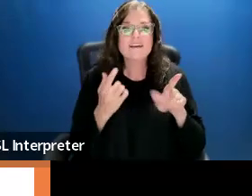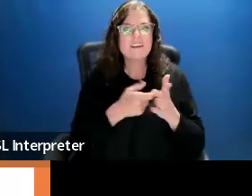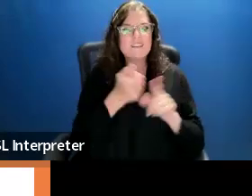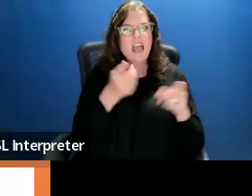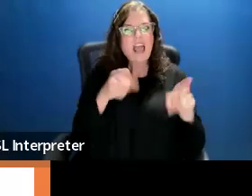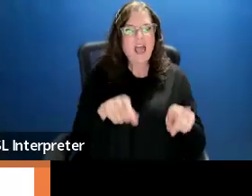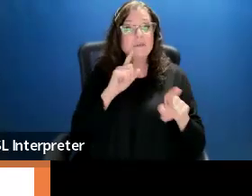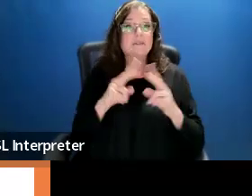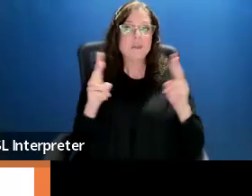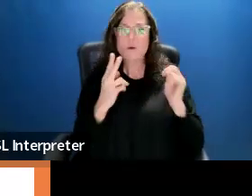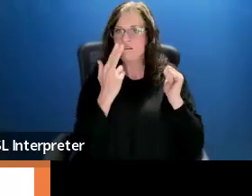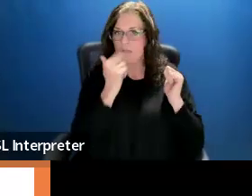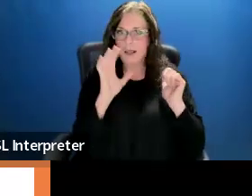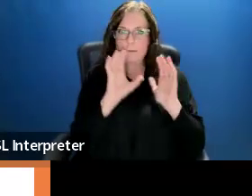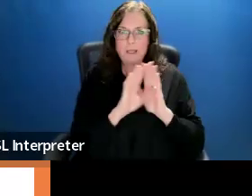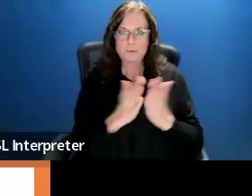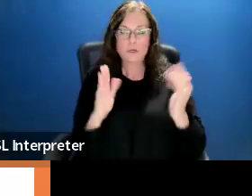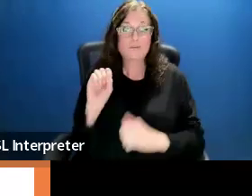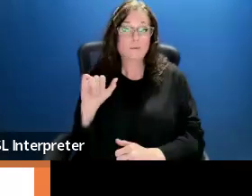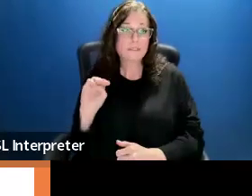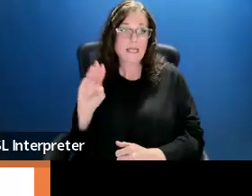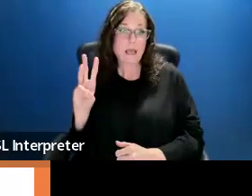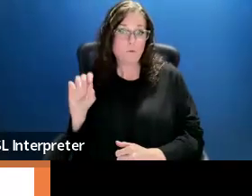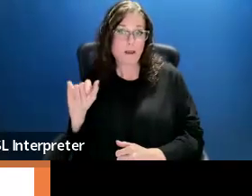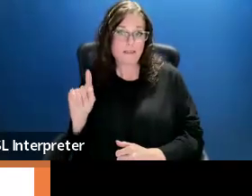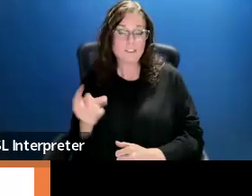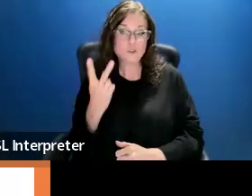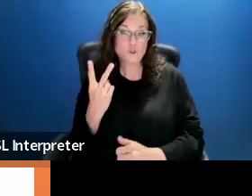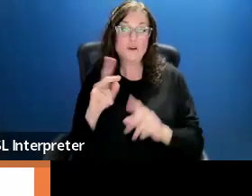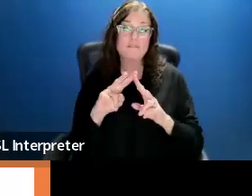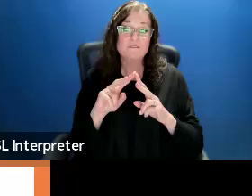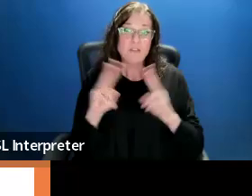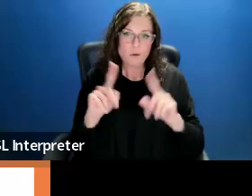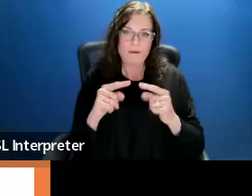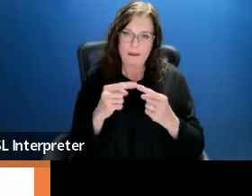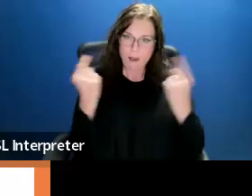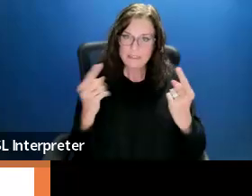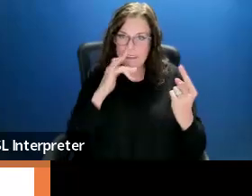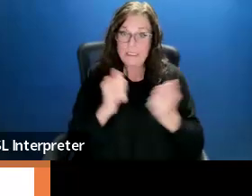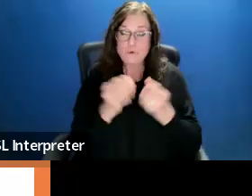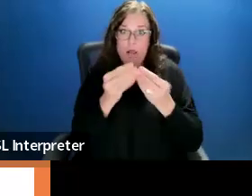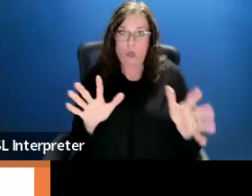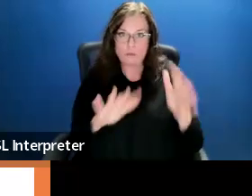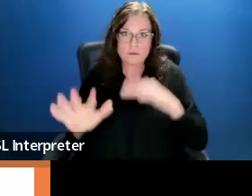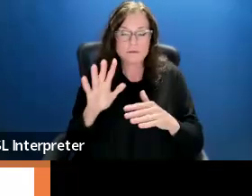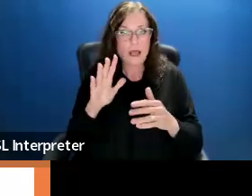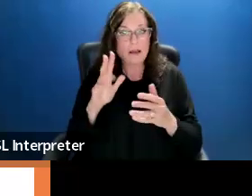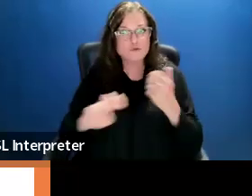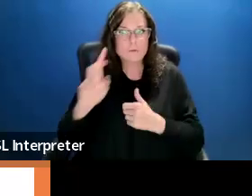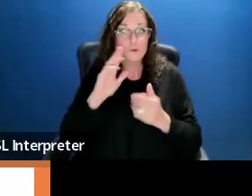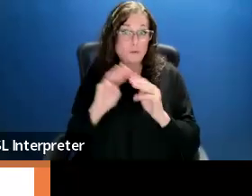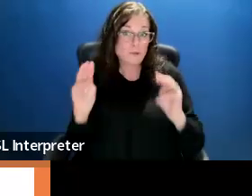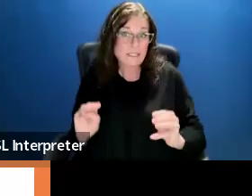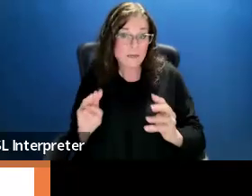happens in this very funny picture book from Sam Wedlick about two very opposite kids who get lost on a class trip to the museum